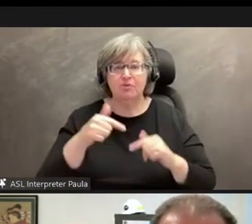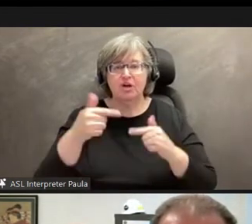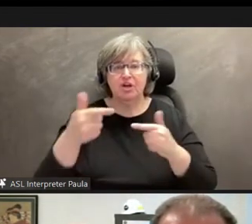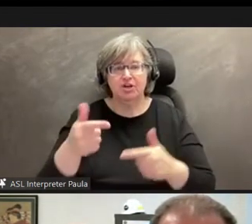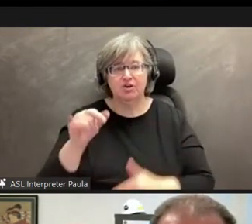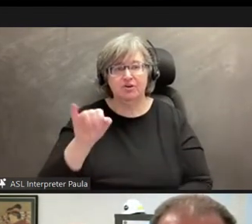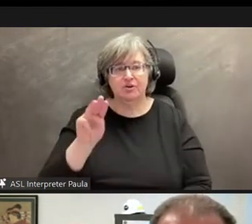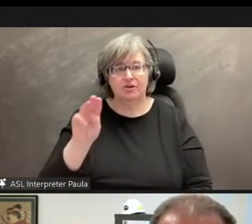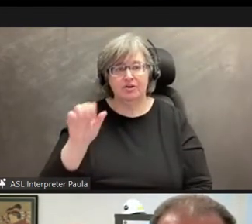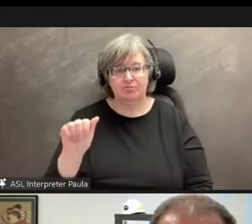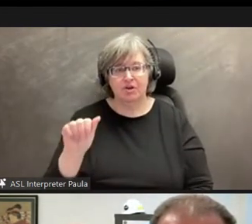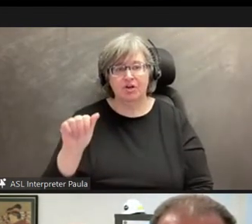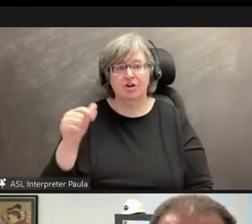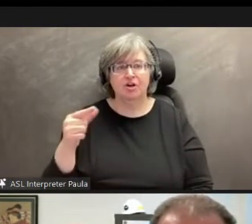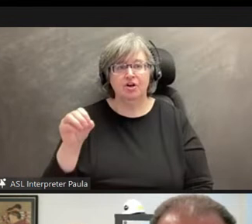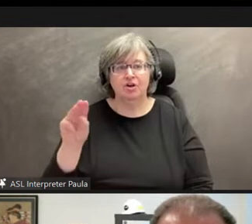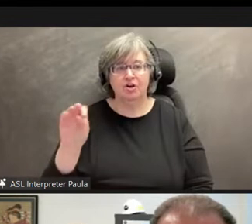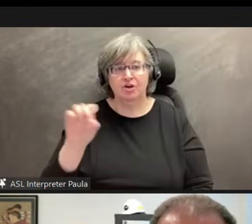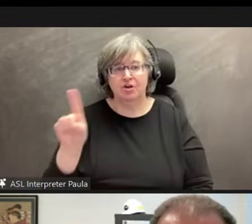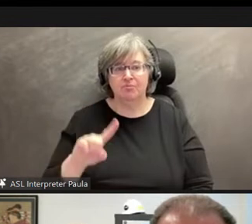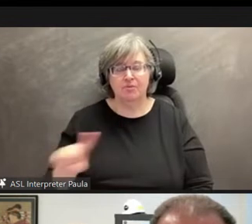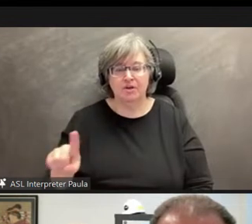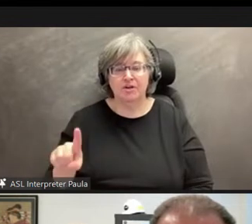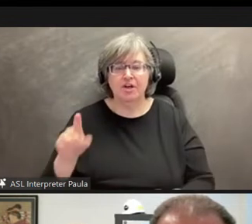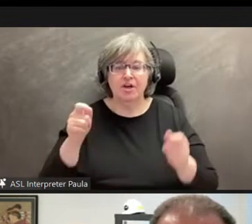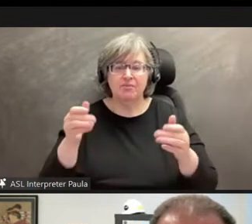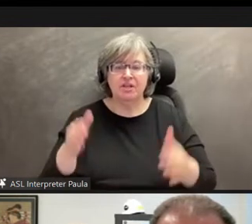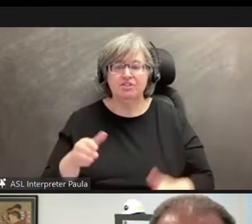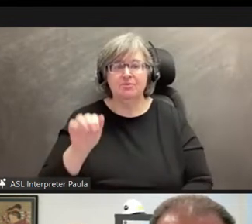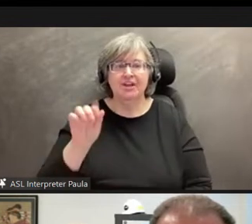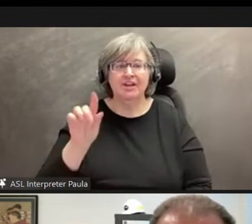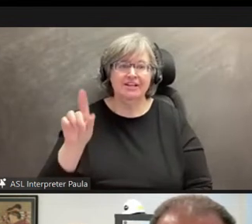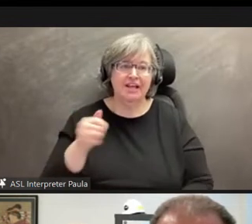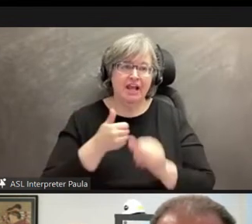Irma Gomez, manager of ADA compliance programs.